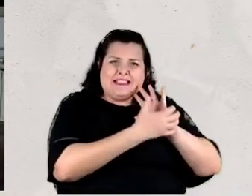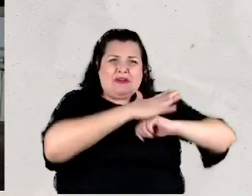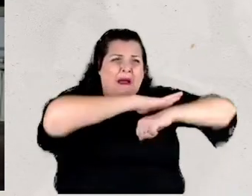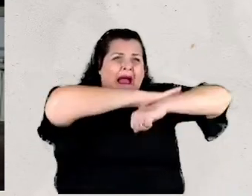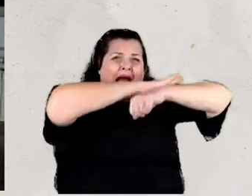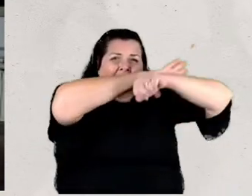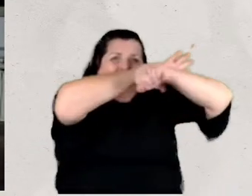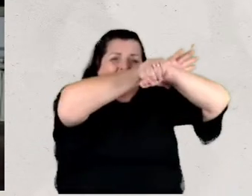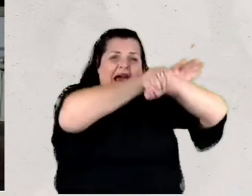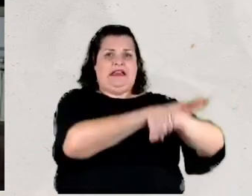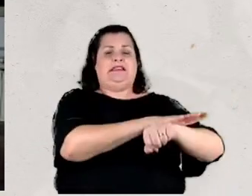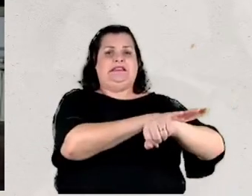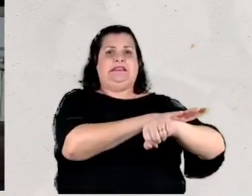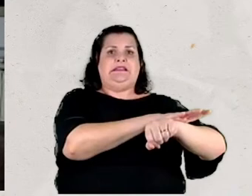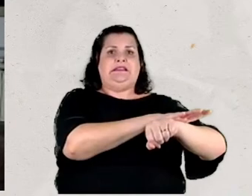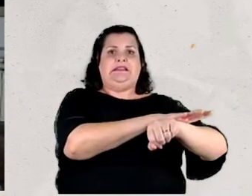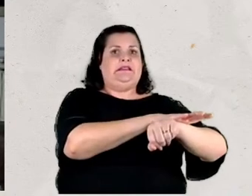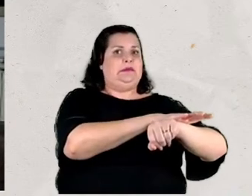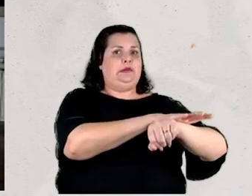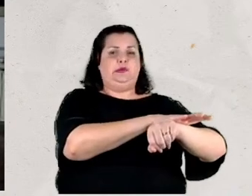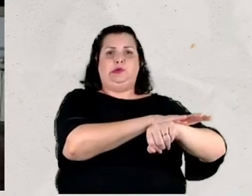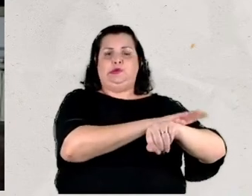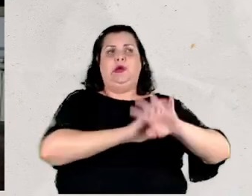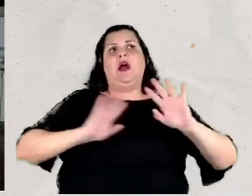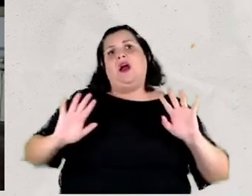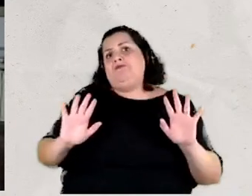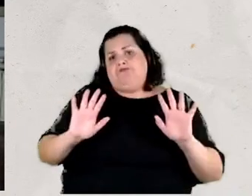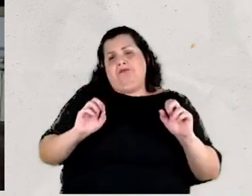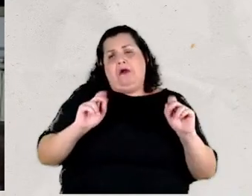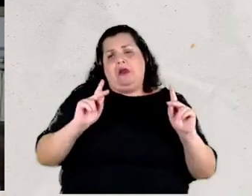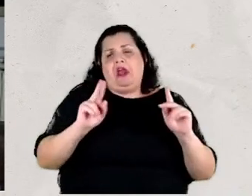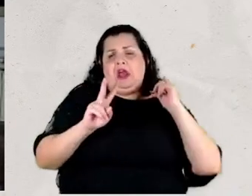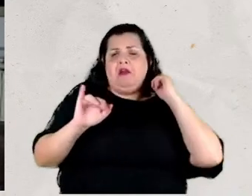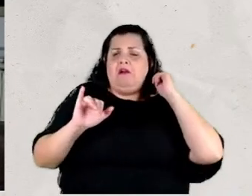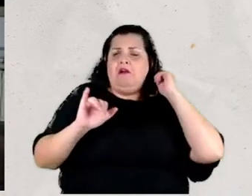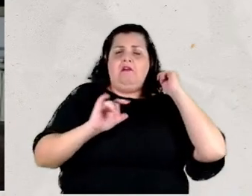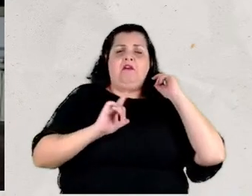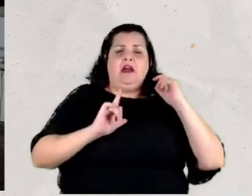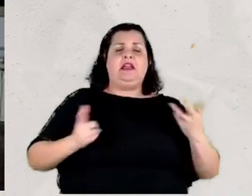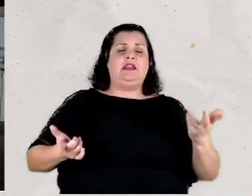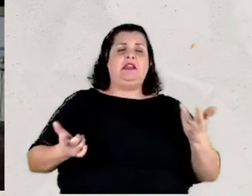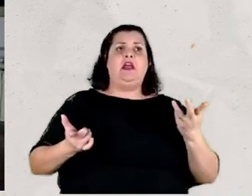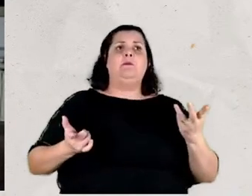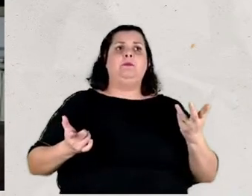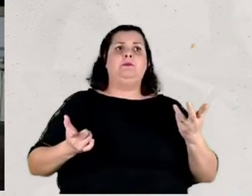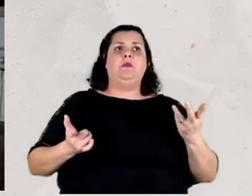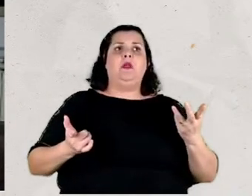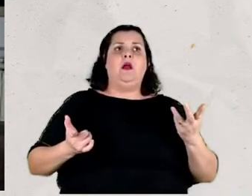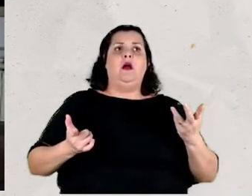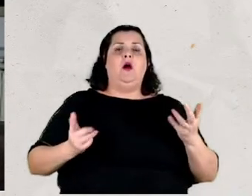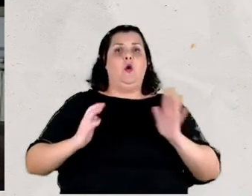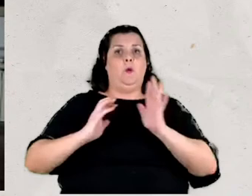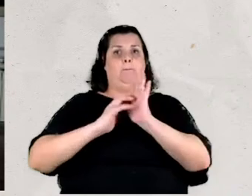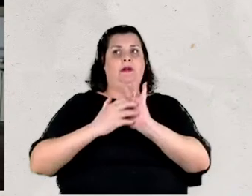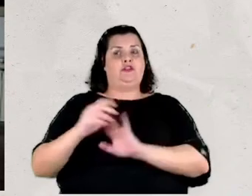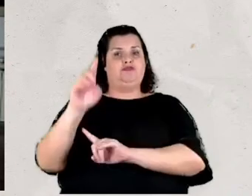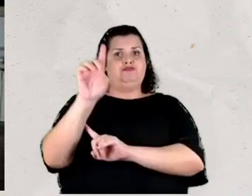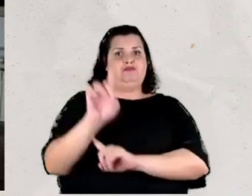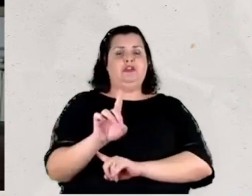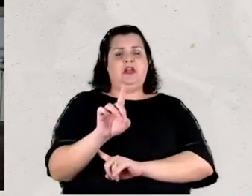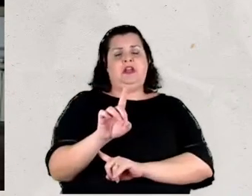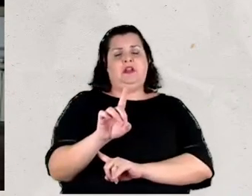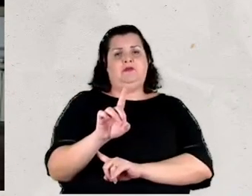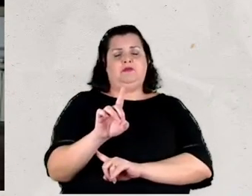reflection of the will of the Israeli public. But let's not have a government that depends on a racist